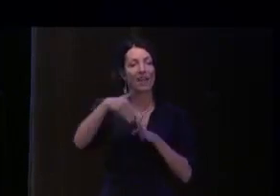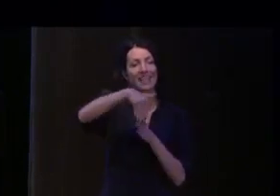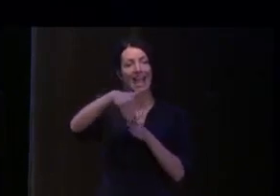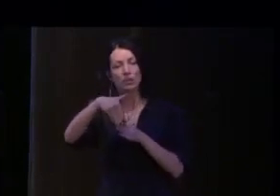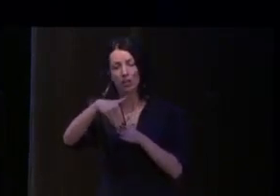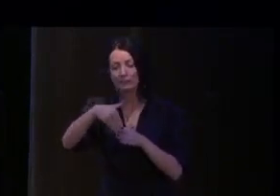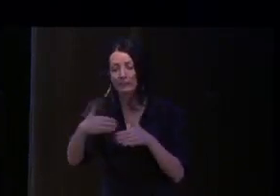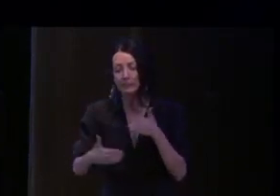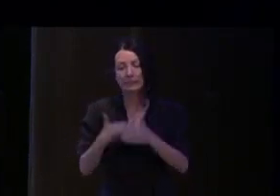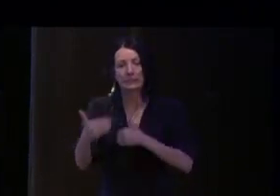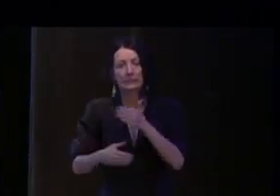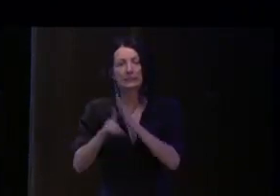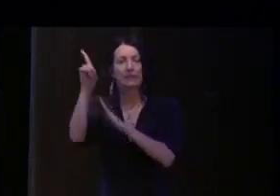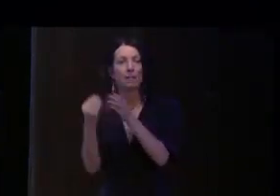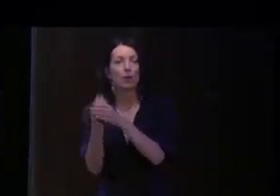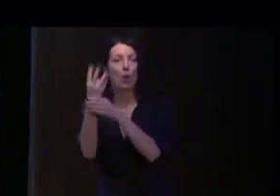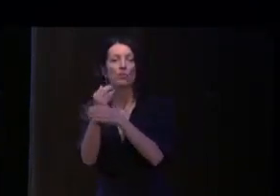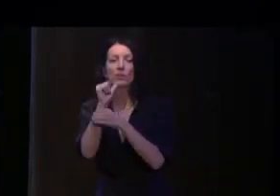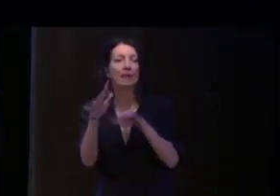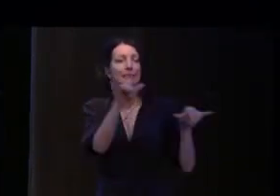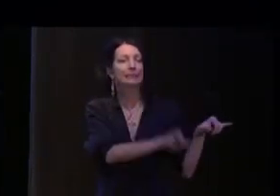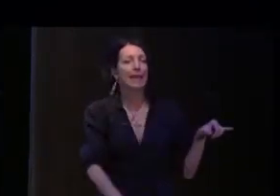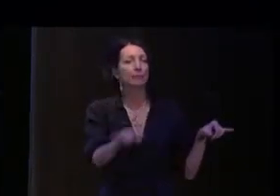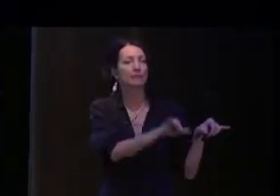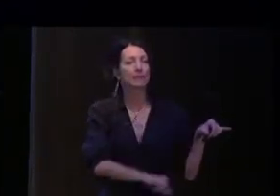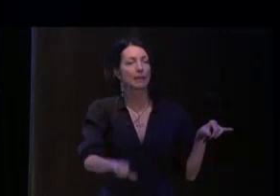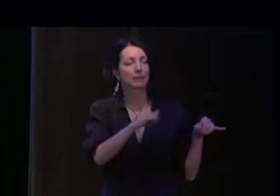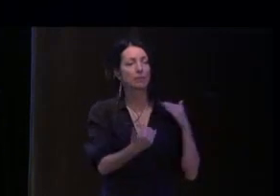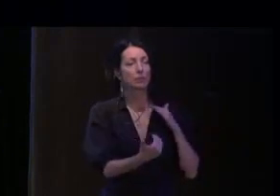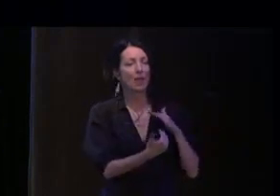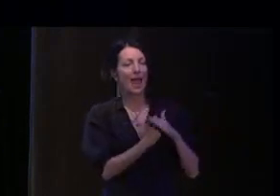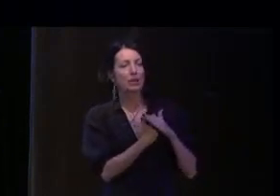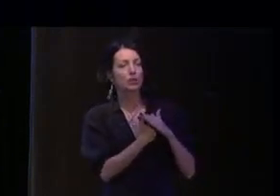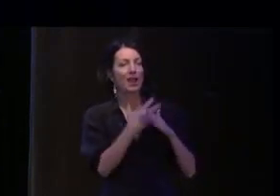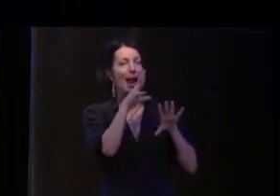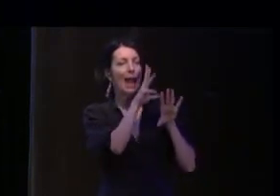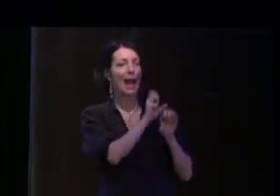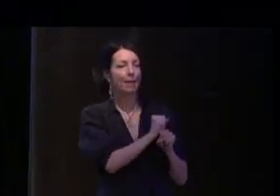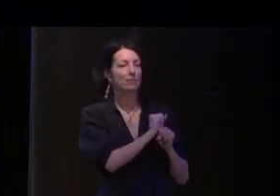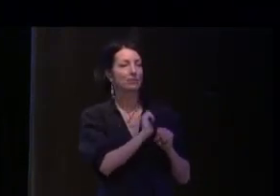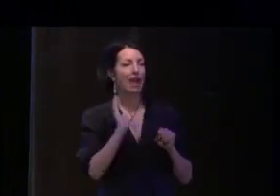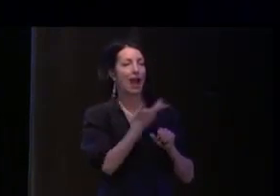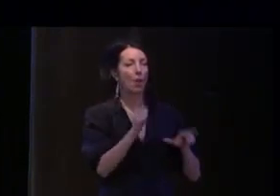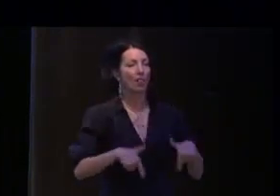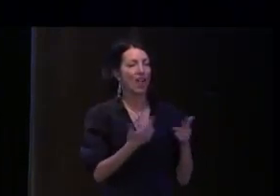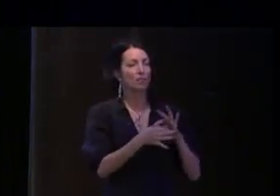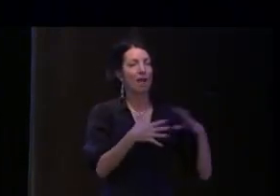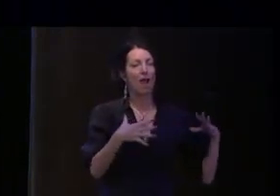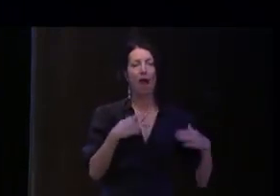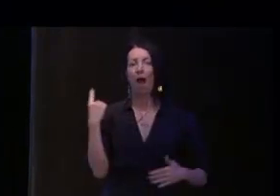of growth, development, and unfoldment, and not allowing stagnancy to enter into any habit in our life, but